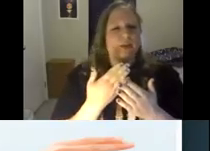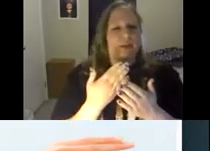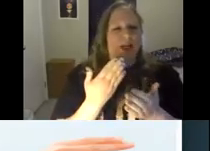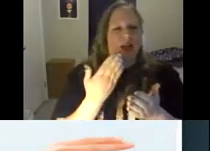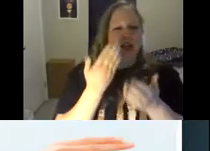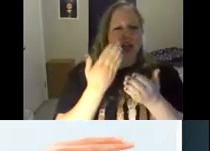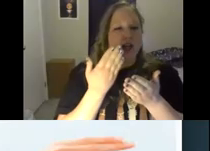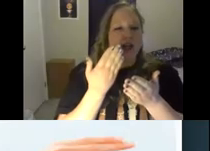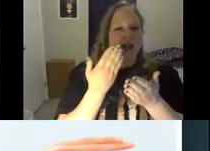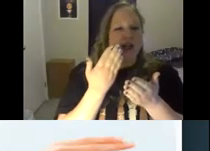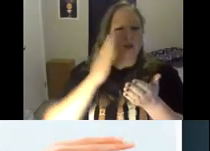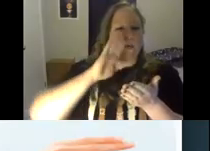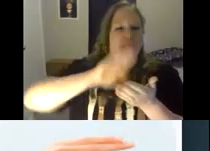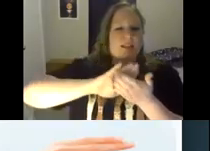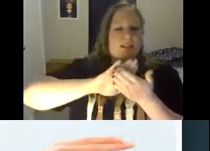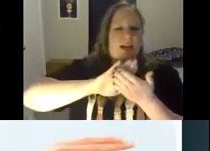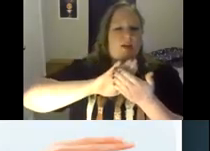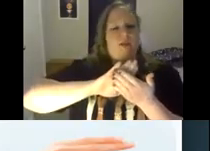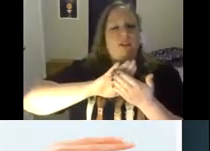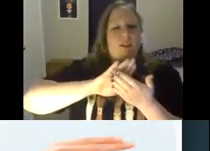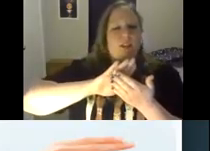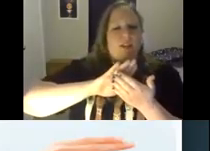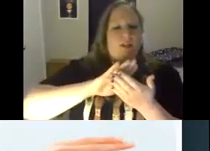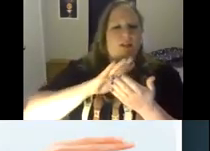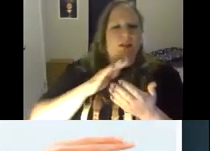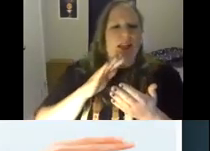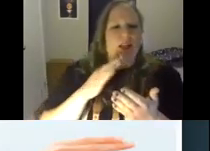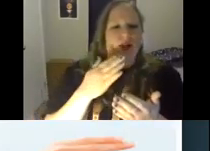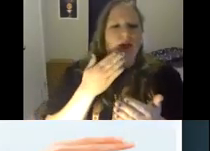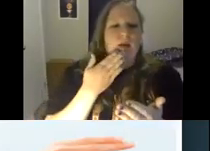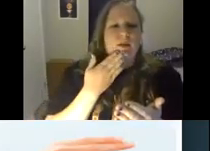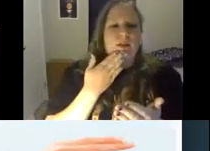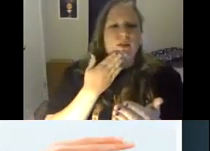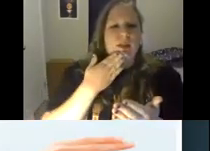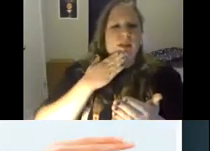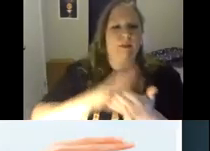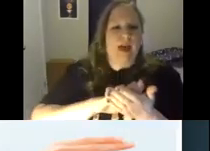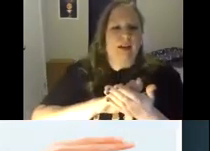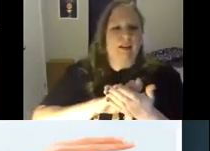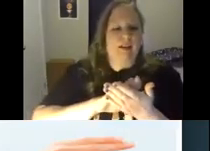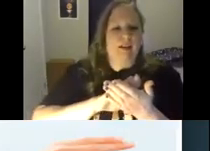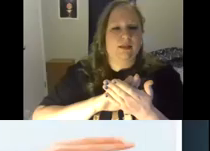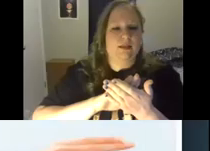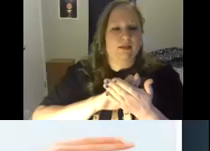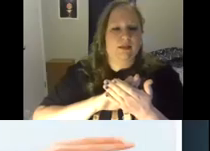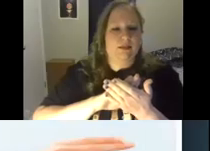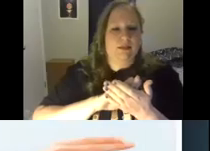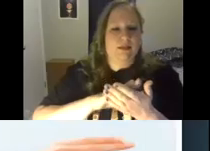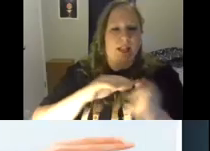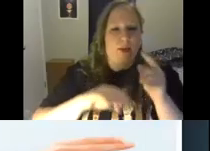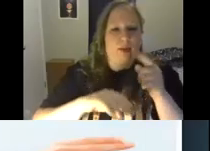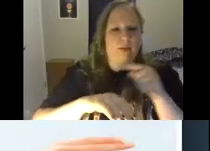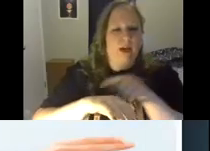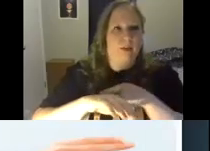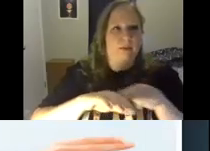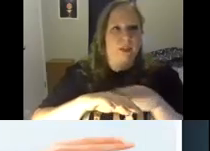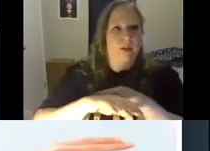good, but your hand orients down into your palm. So being bad,